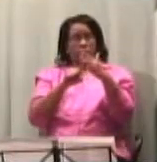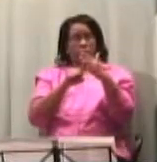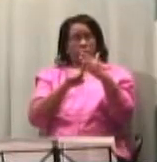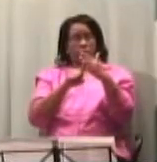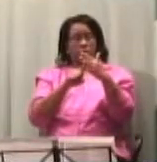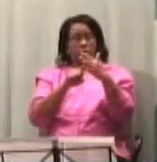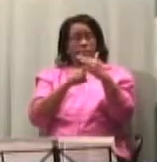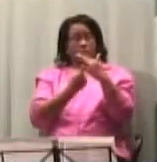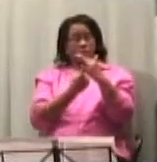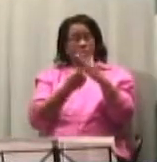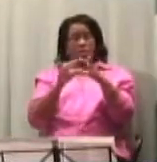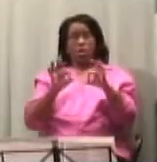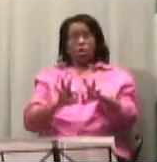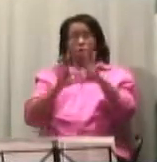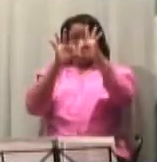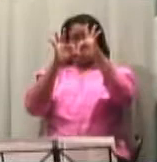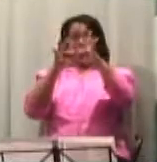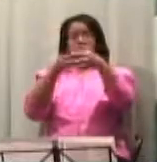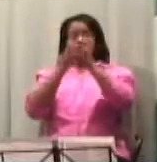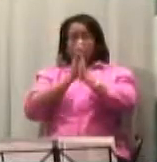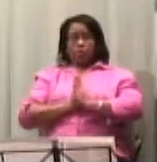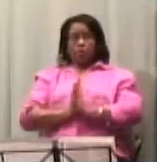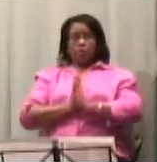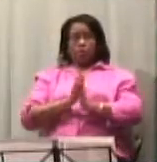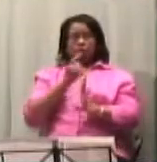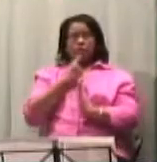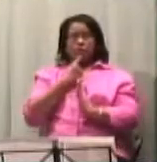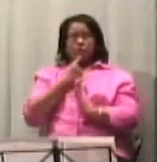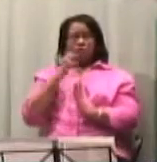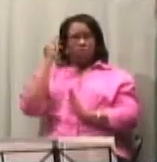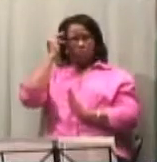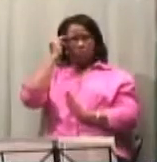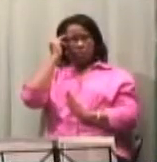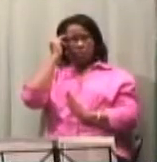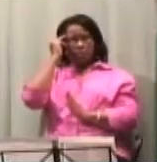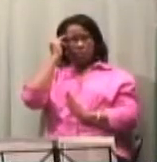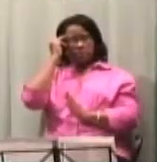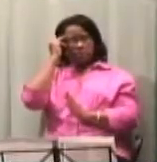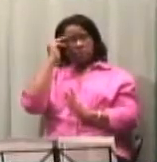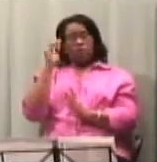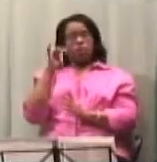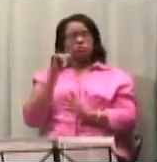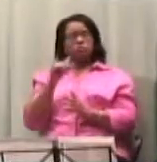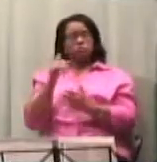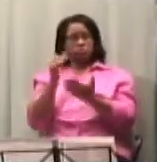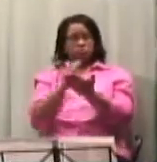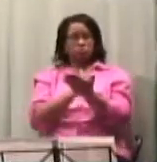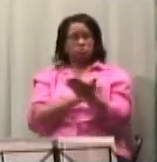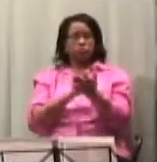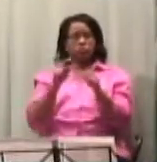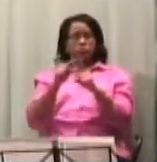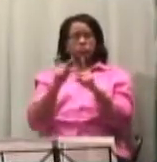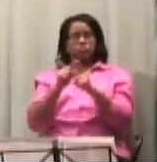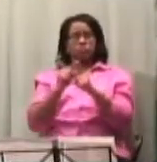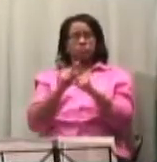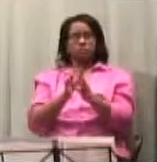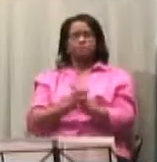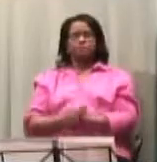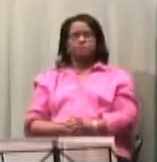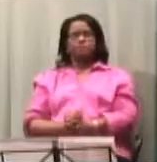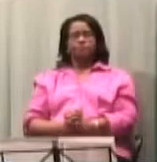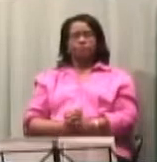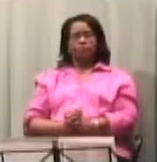this Eucharistic our Lord, telling him, O Lord, you show us